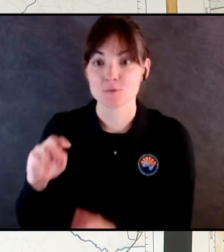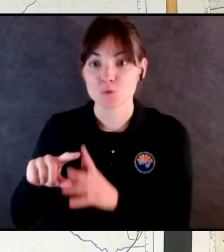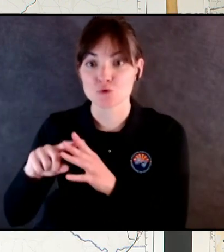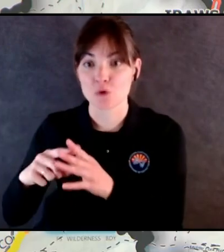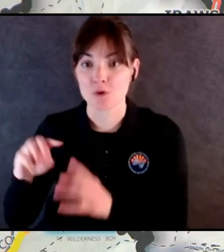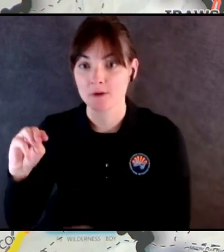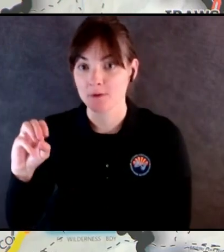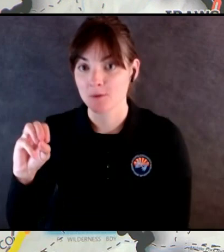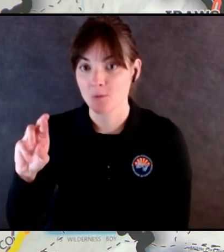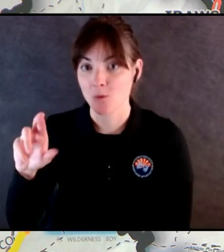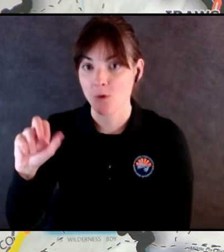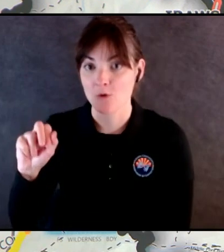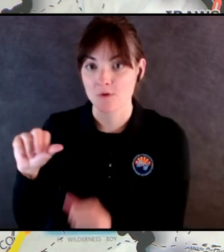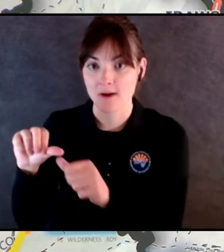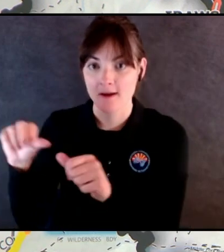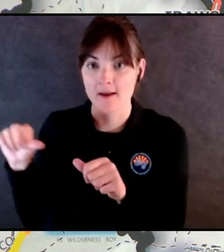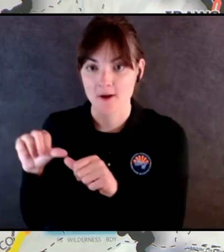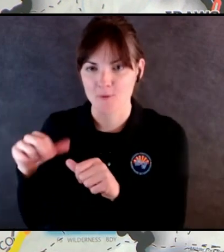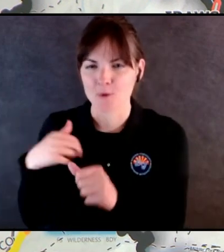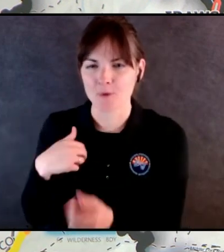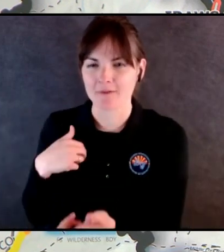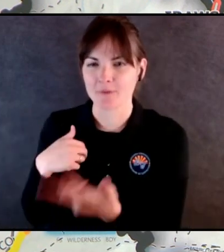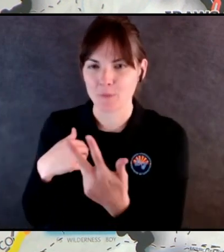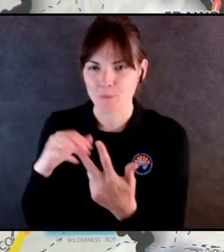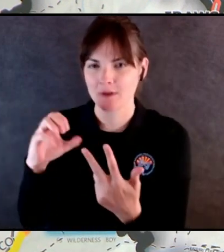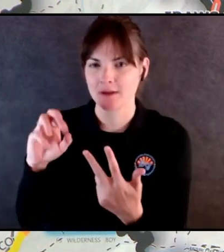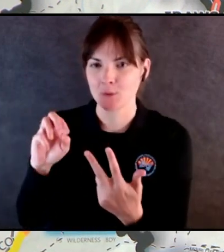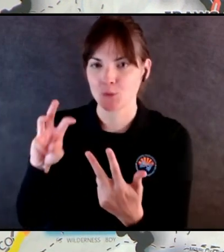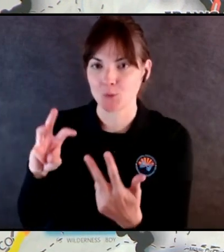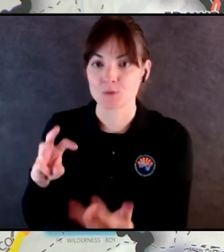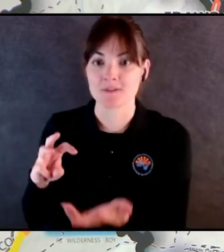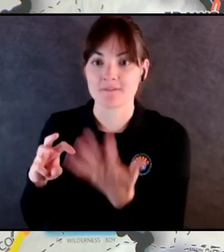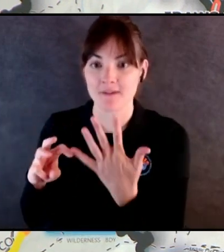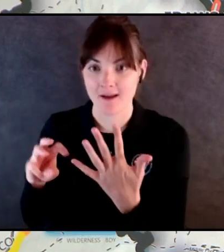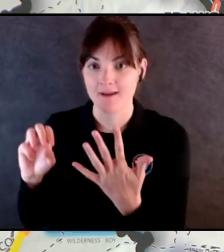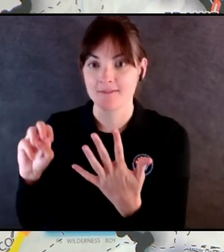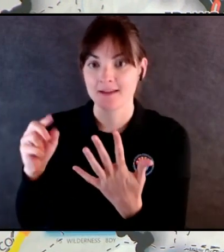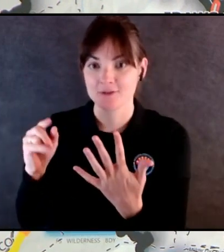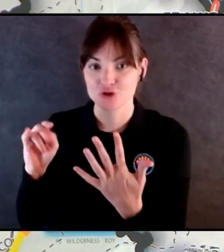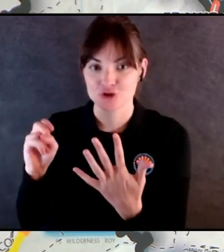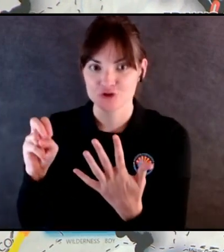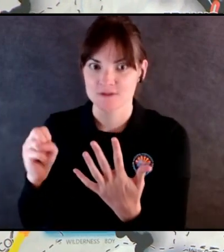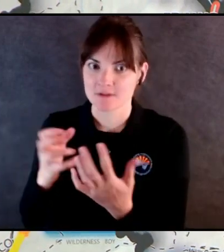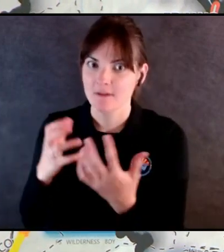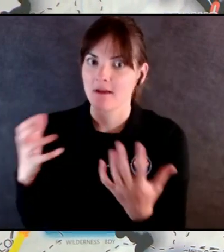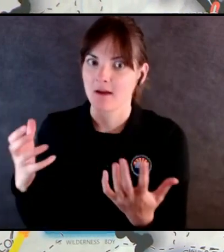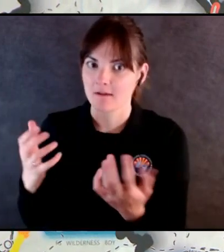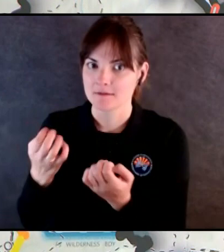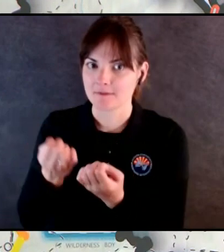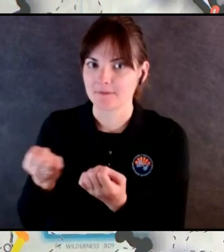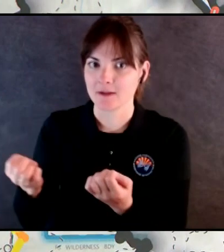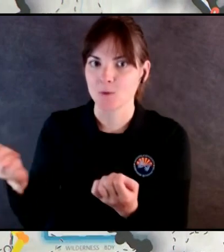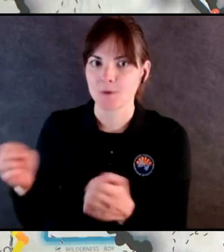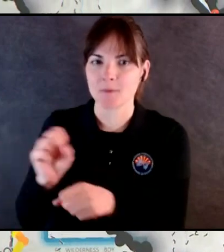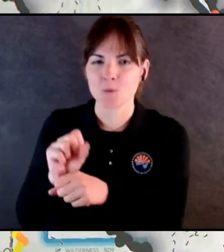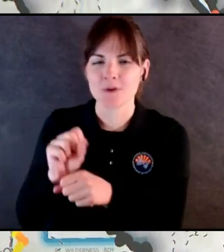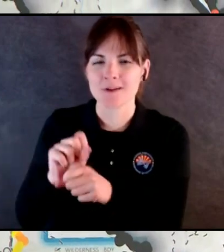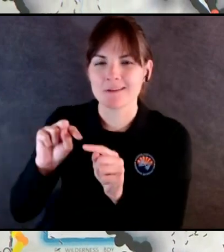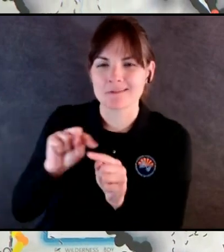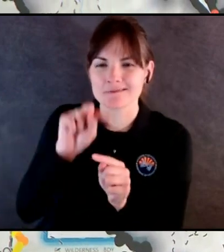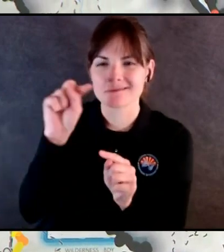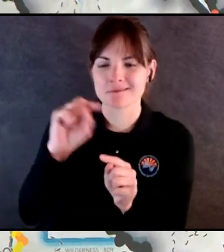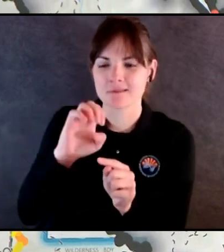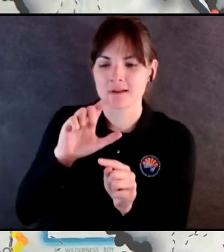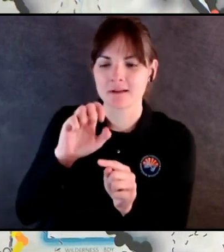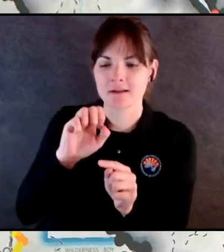3 crews, 5 engines, and quite a bit of equipment working down in the Cleveland and Holman areas,